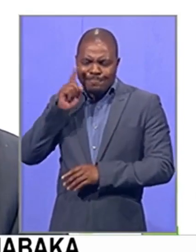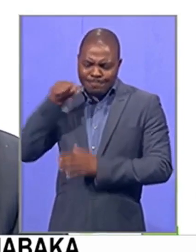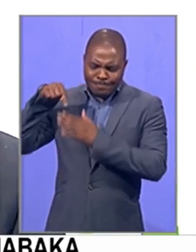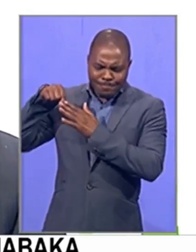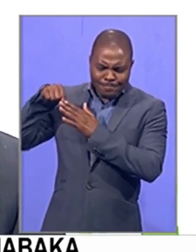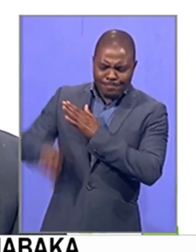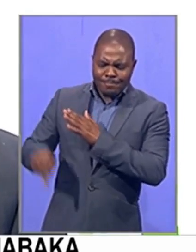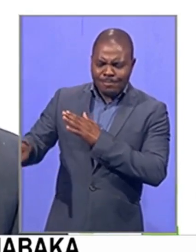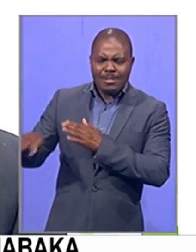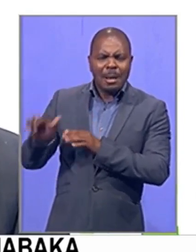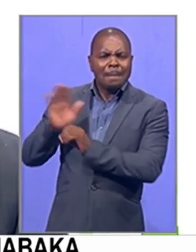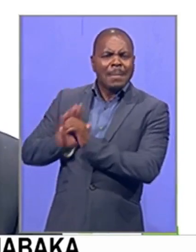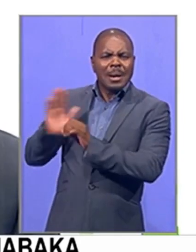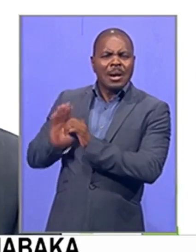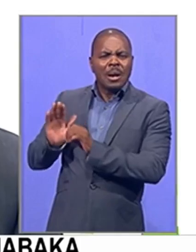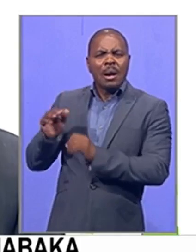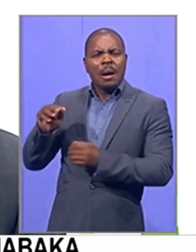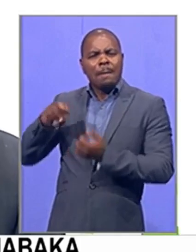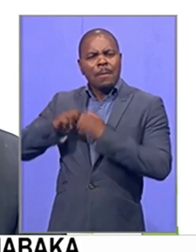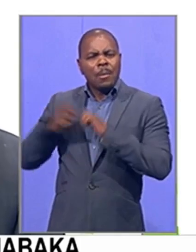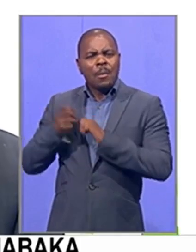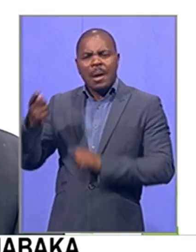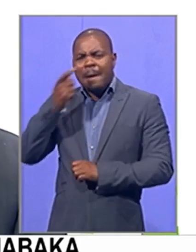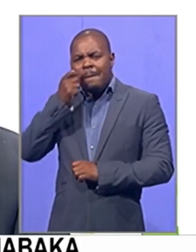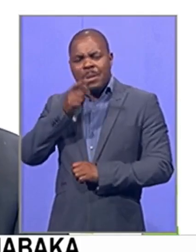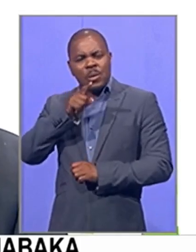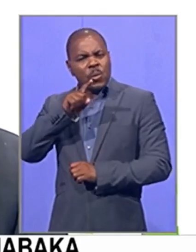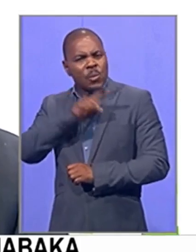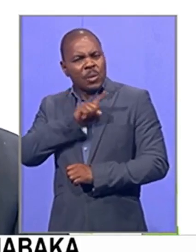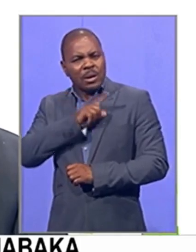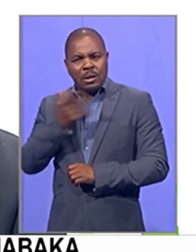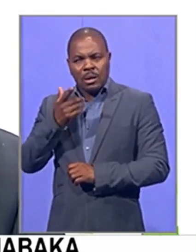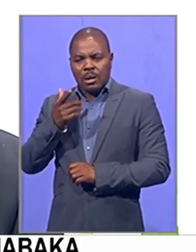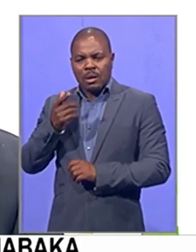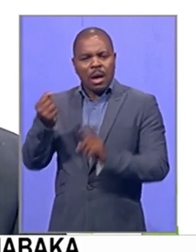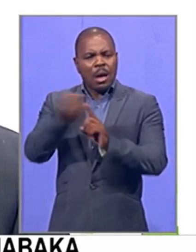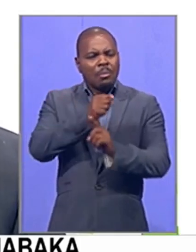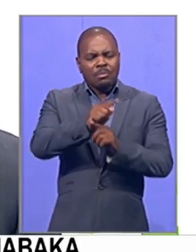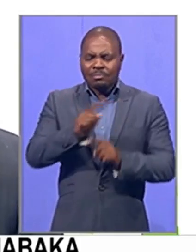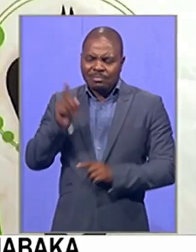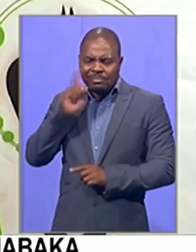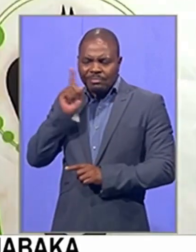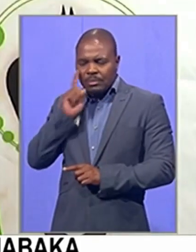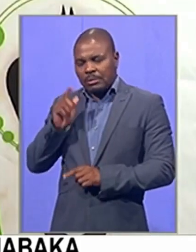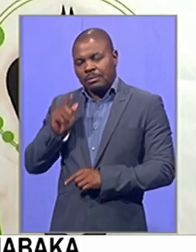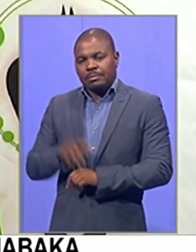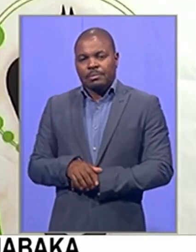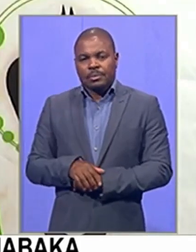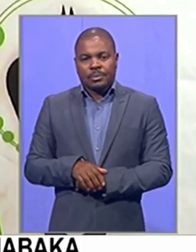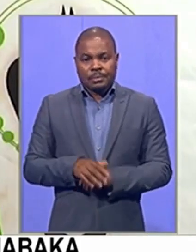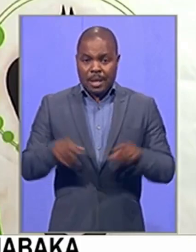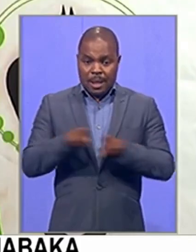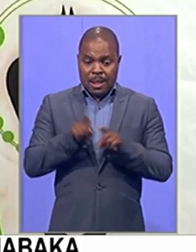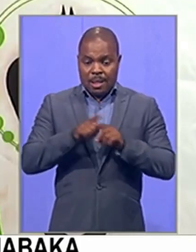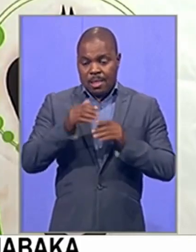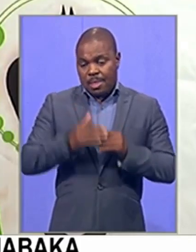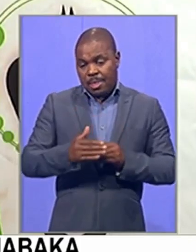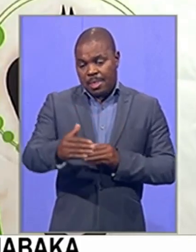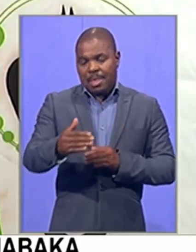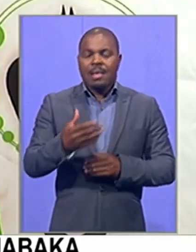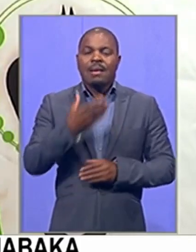itse gore tota le sona se se tshwenya borre gore ba fitlhelele ba feleletse ba dirile se ba se dirang se e ka tswa eleng. Ya ka re ya ko matsatsing